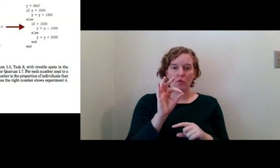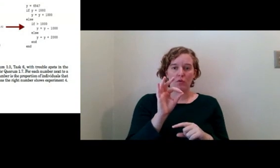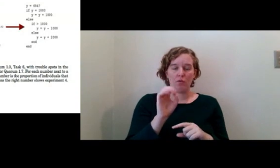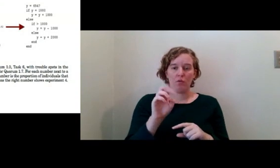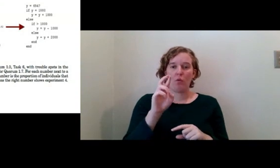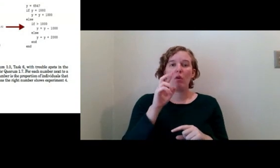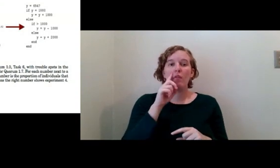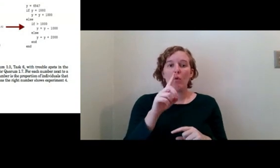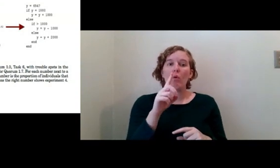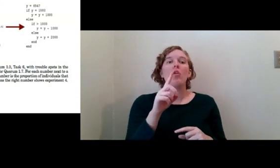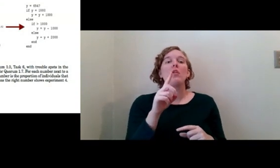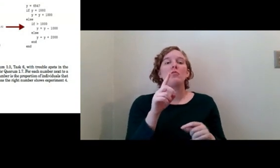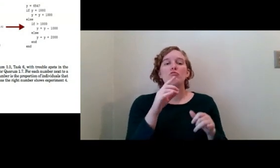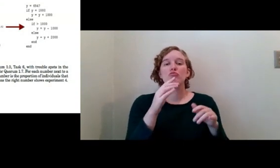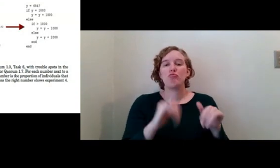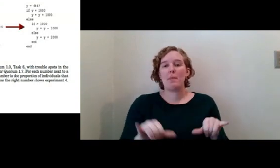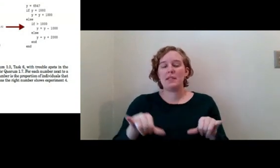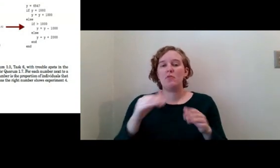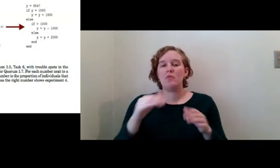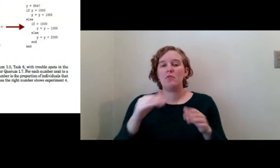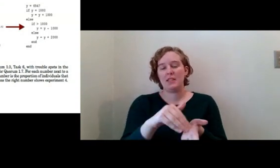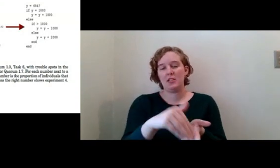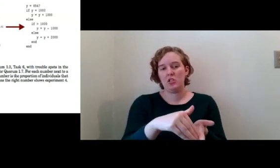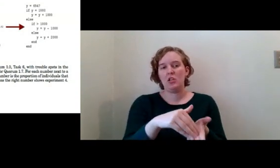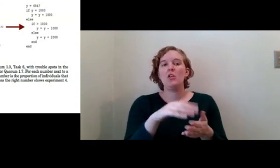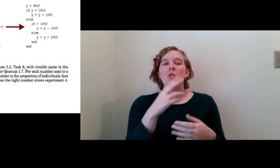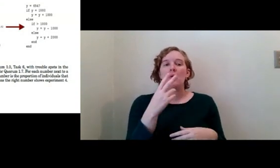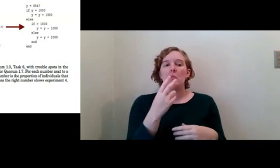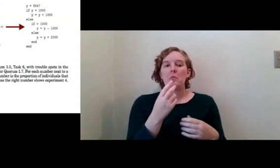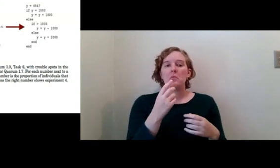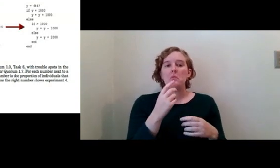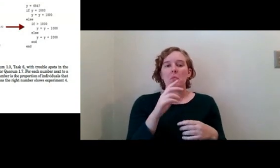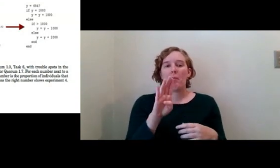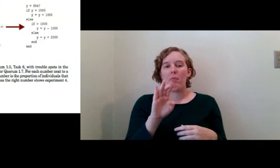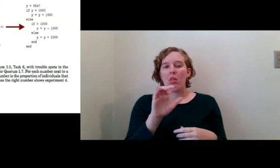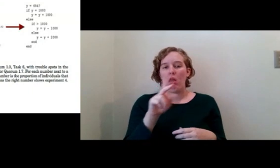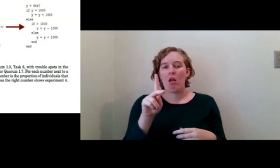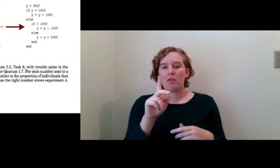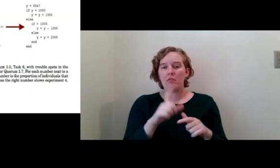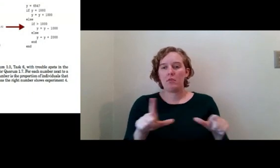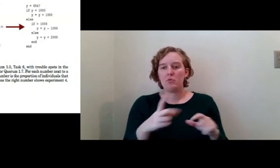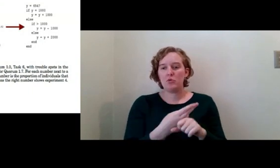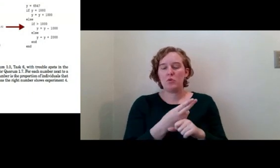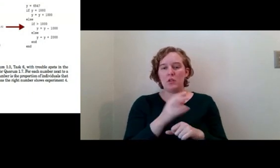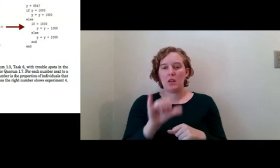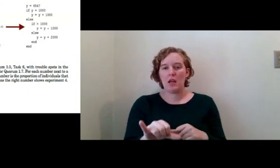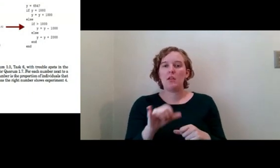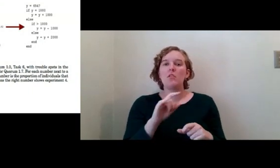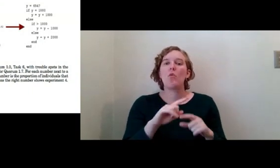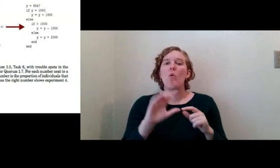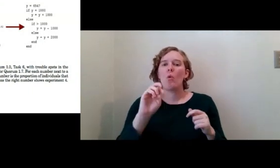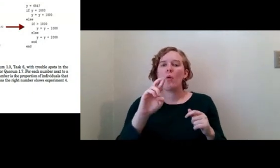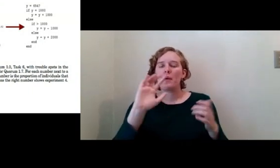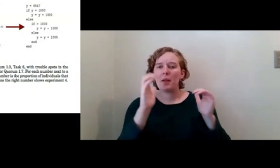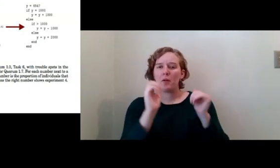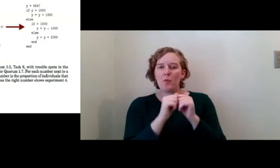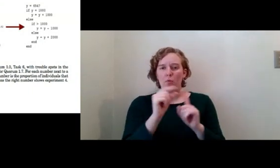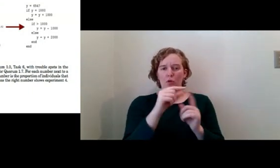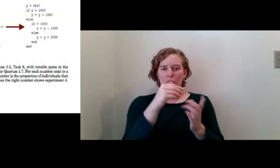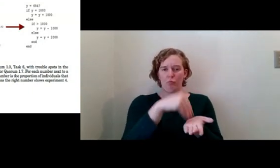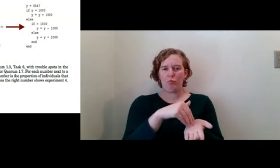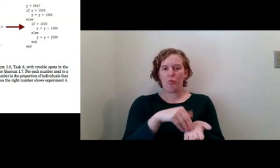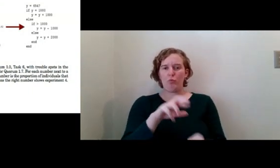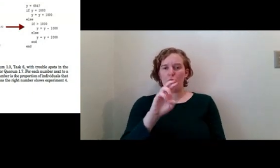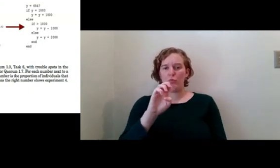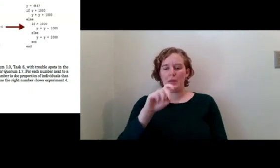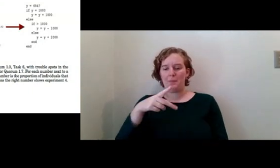block languages and text-based languages use this kind of terminology. And words like that compared to others like the word repeat, which is actually